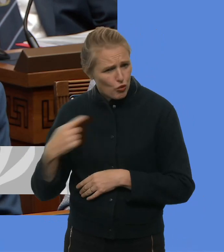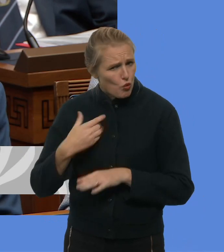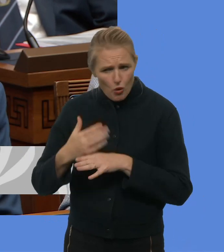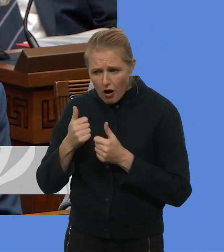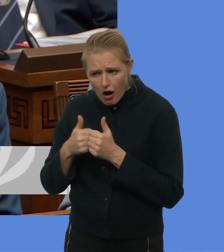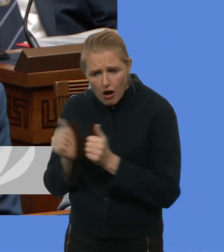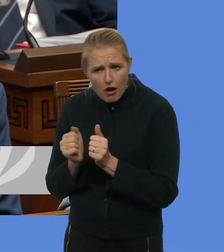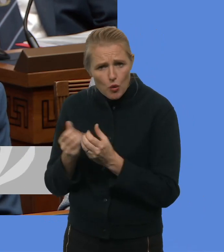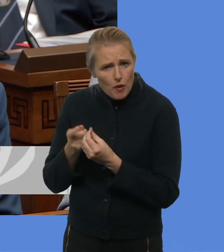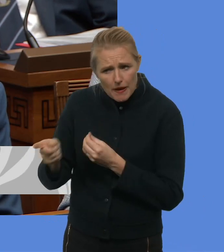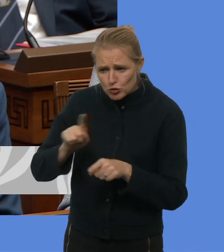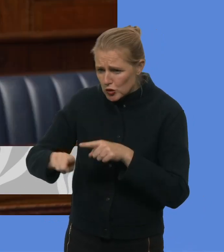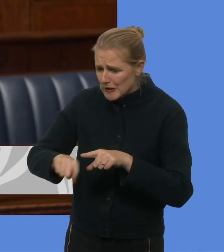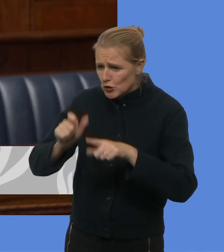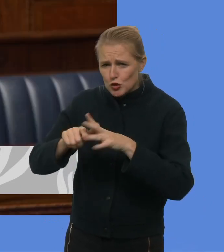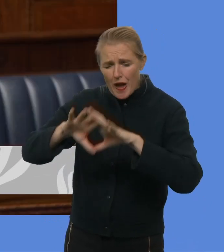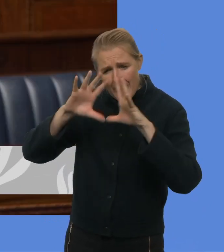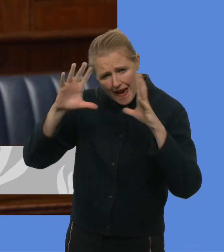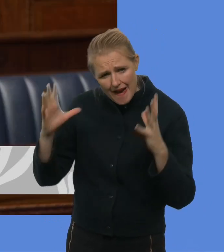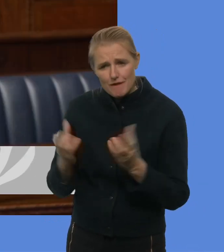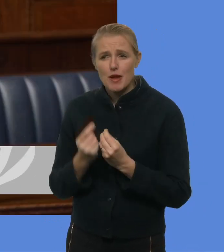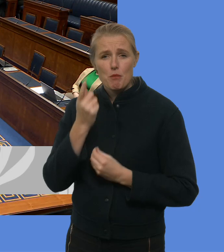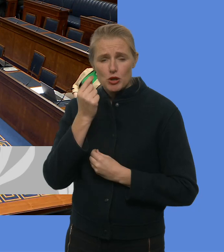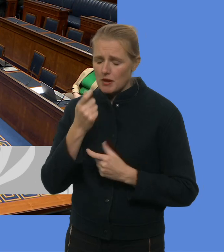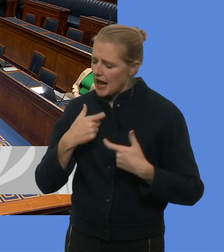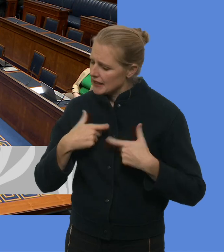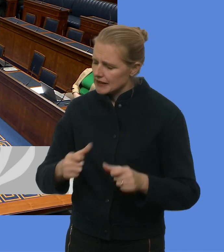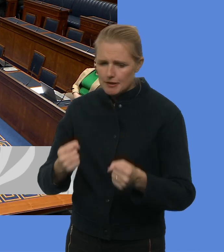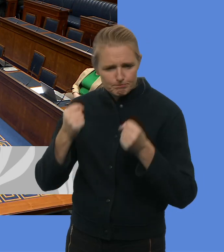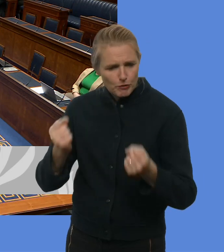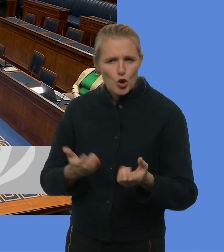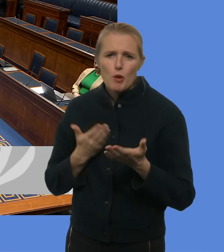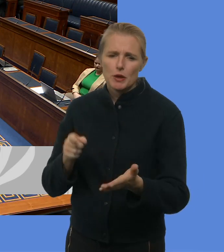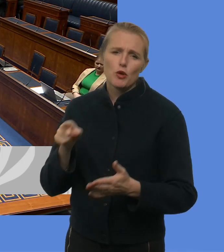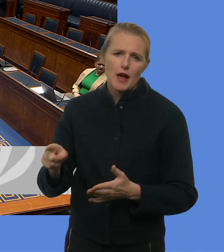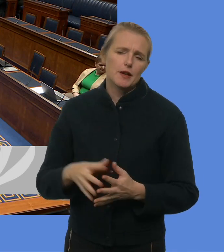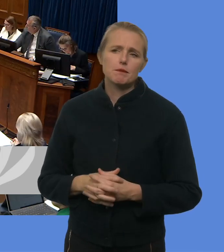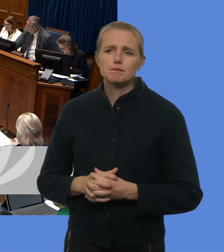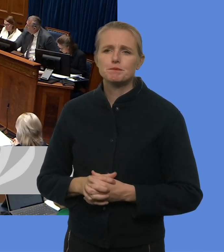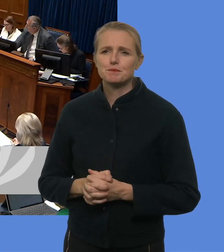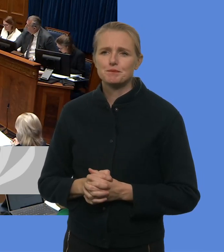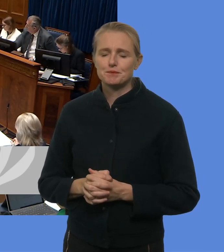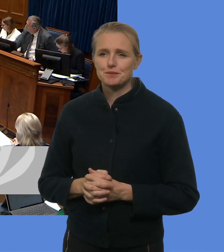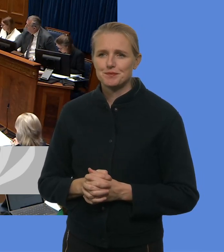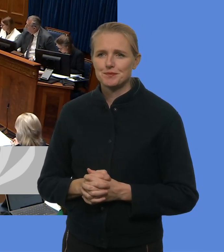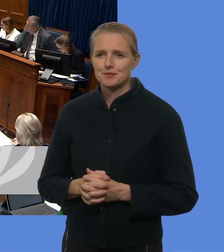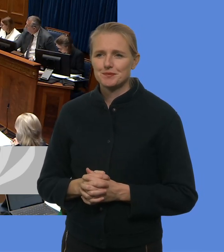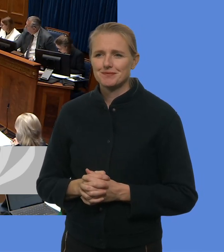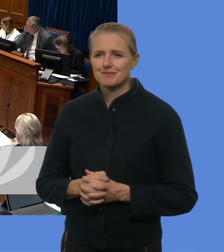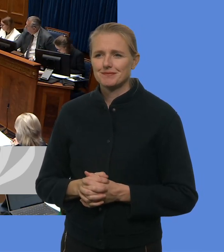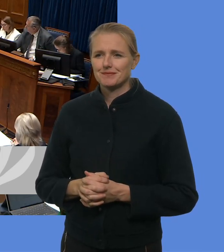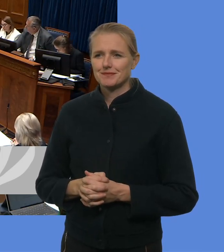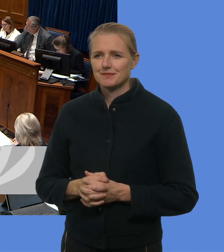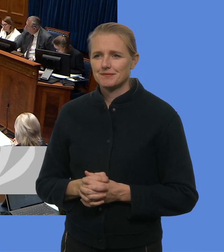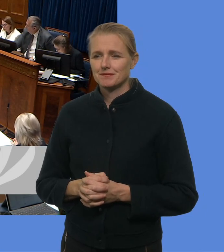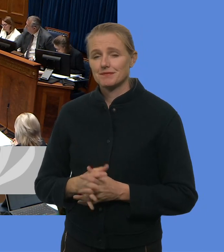him to do everything that we can, and that remains my commitment today. Linda Dillon. Thank you to the Deputy First